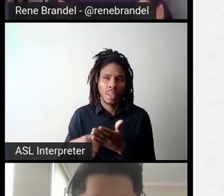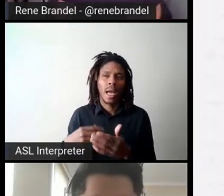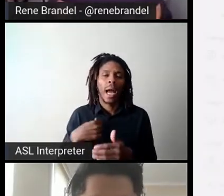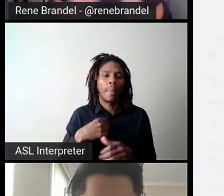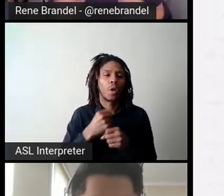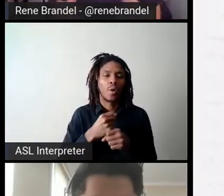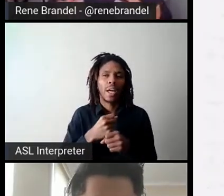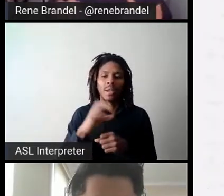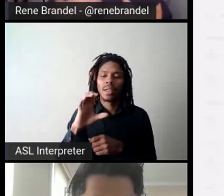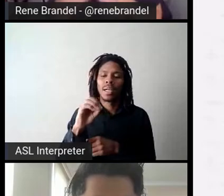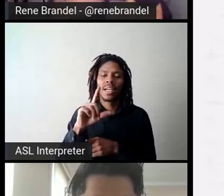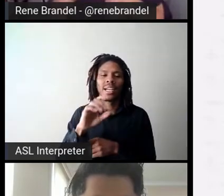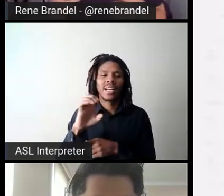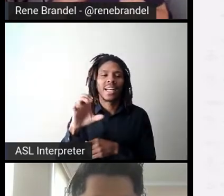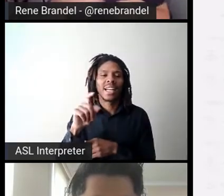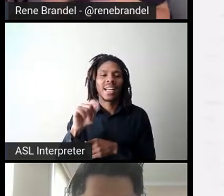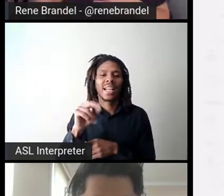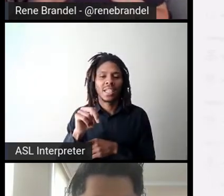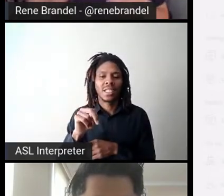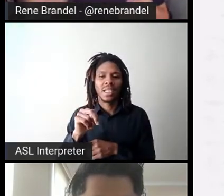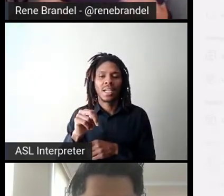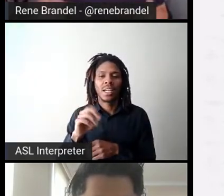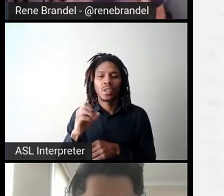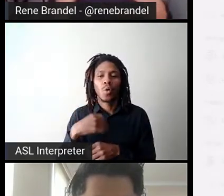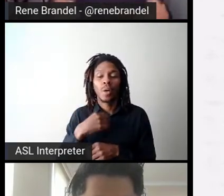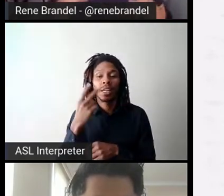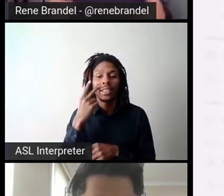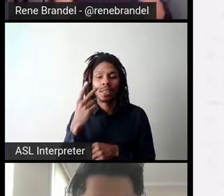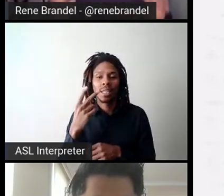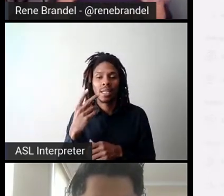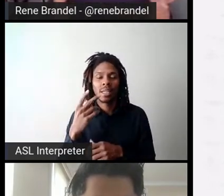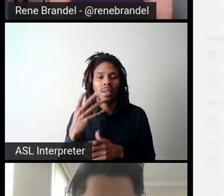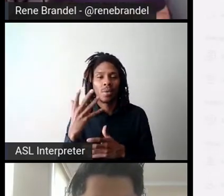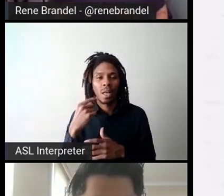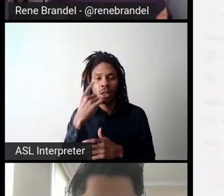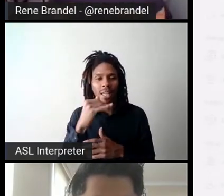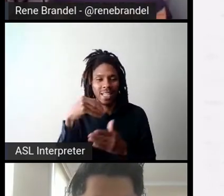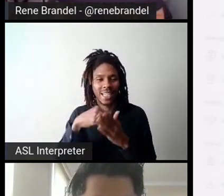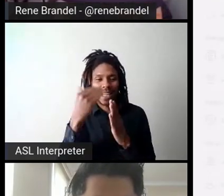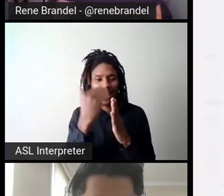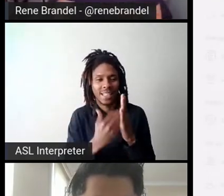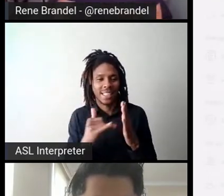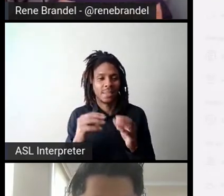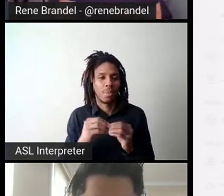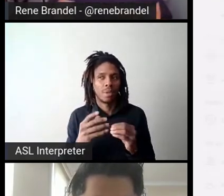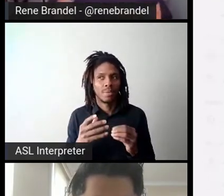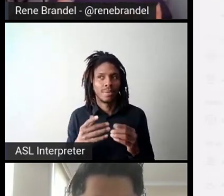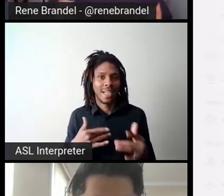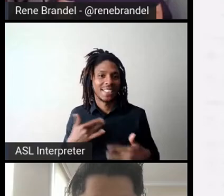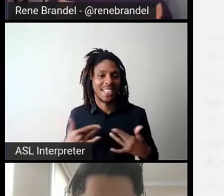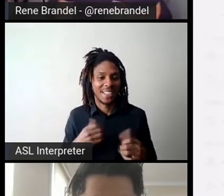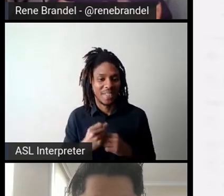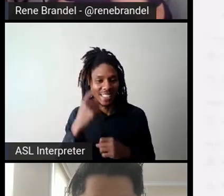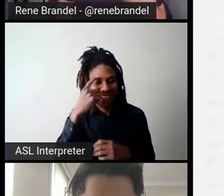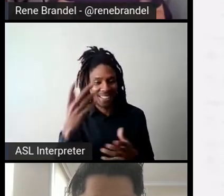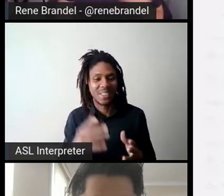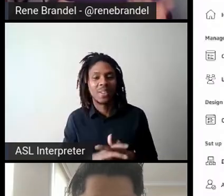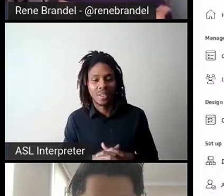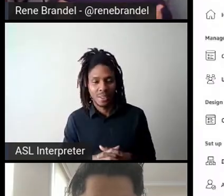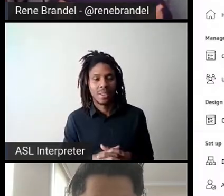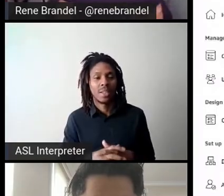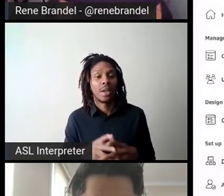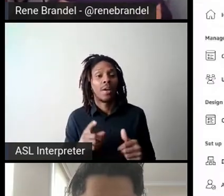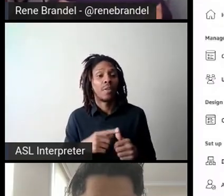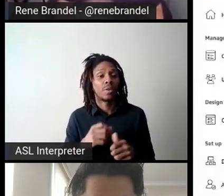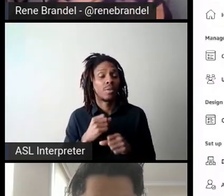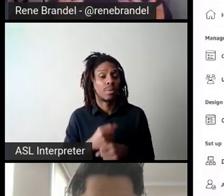first out of this, just so we can kind of see how it looks like in a list, because that's a little bit more exciting, if that makes sense. So let me first create a collection